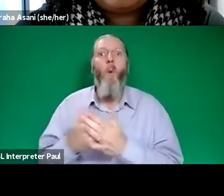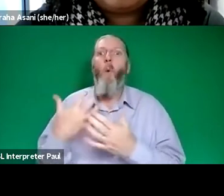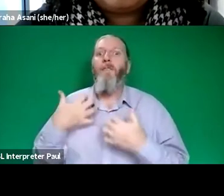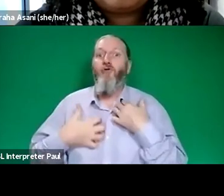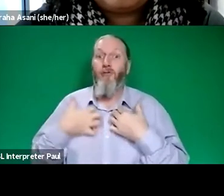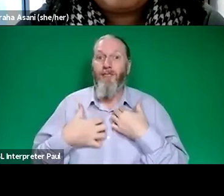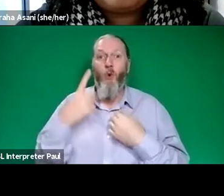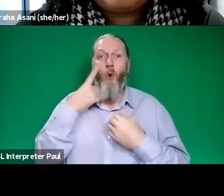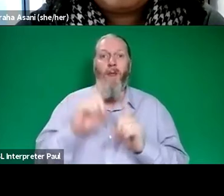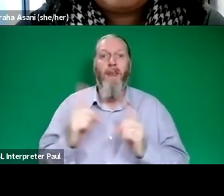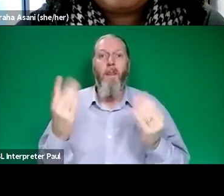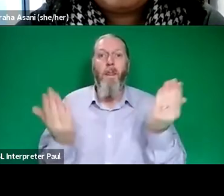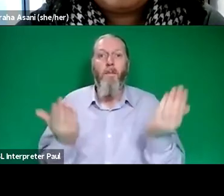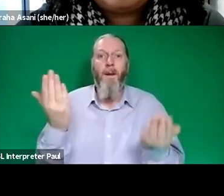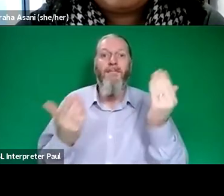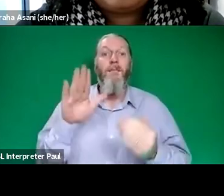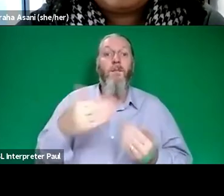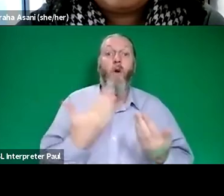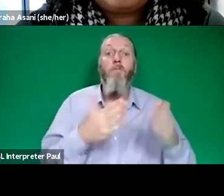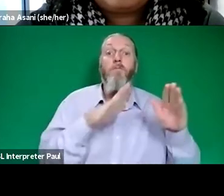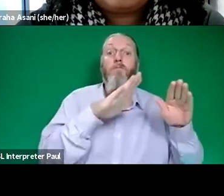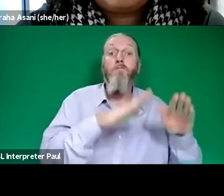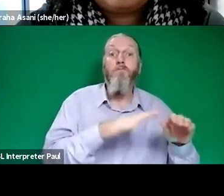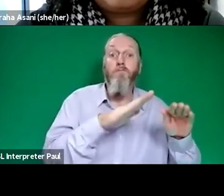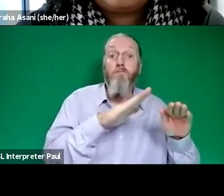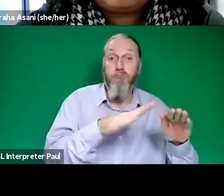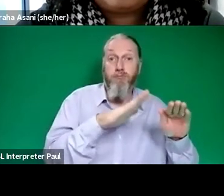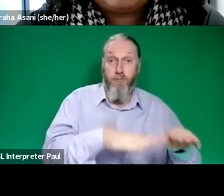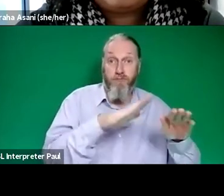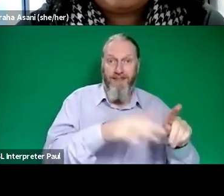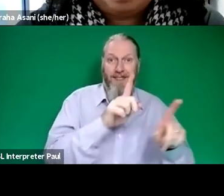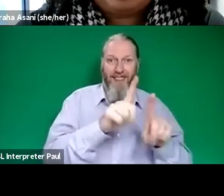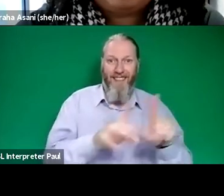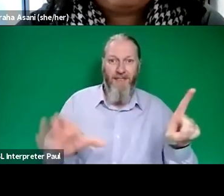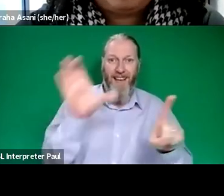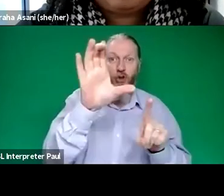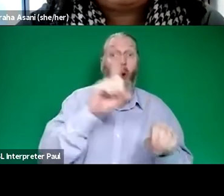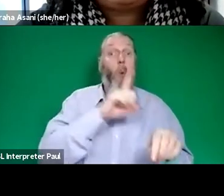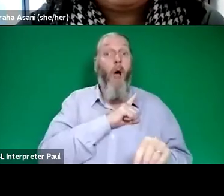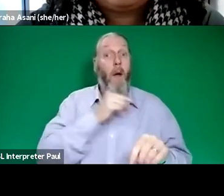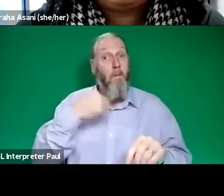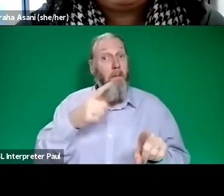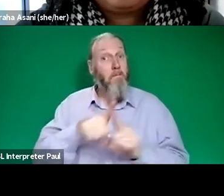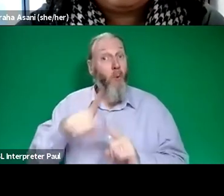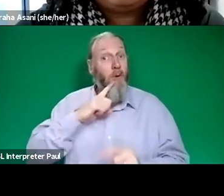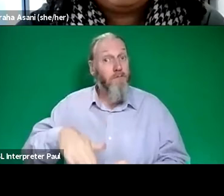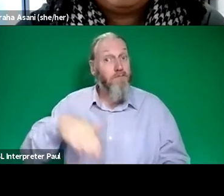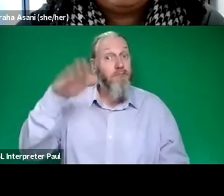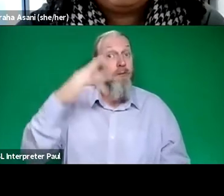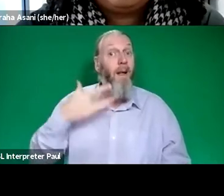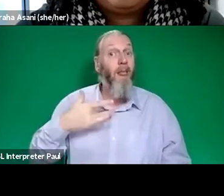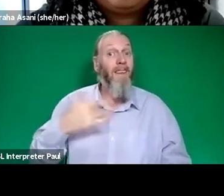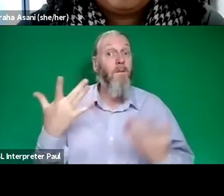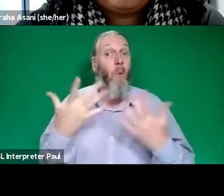nations, as I've spent most of my life in the devolved nations of Scotland and Wales. So that might be part of some of what we end up speaking about today too.